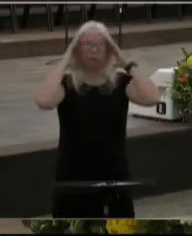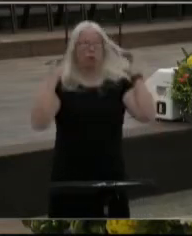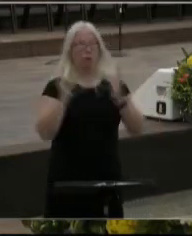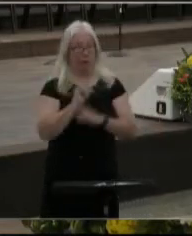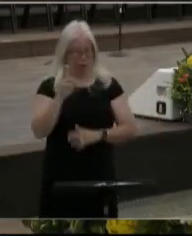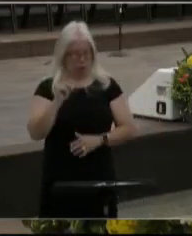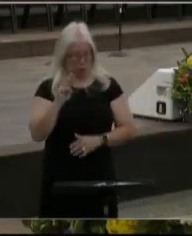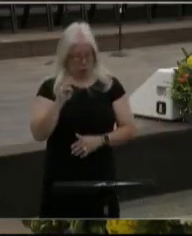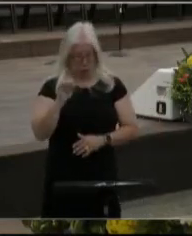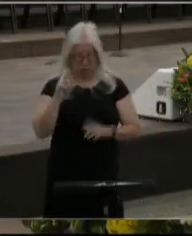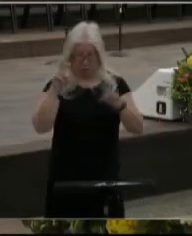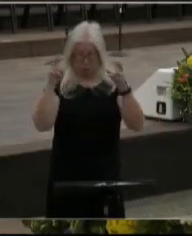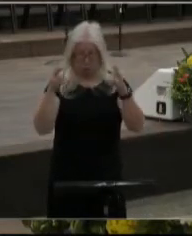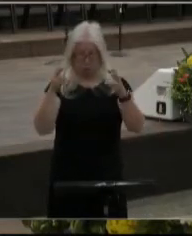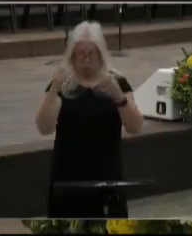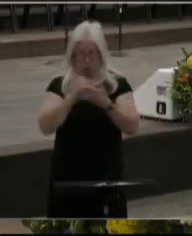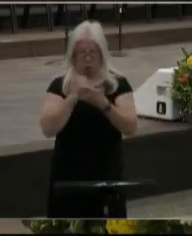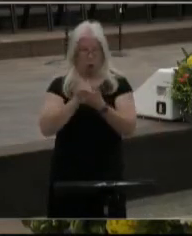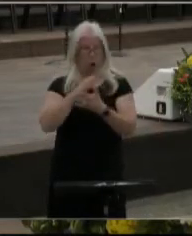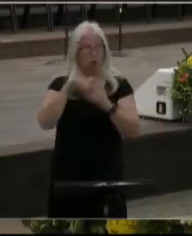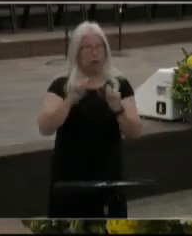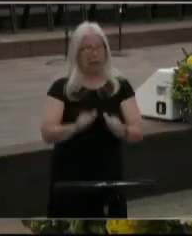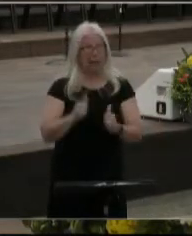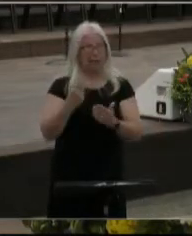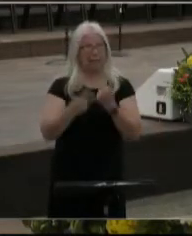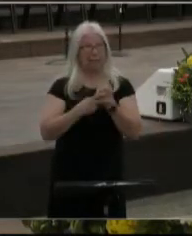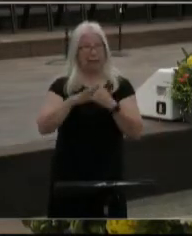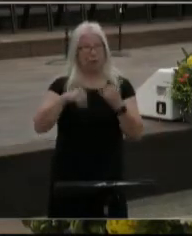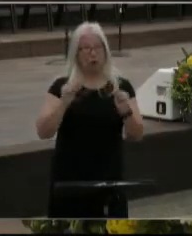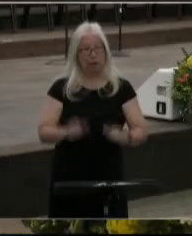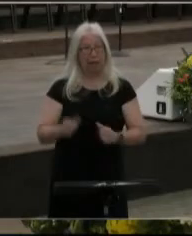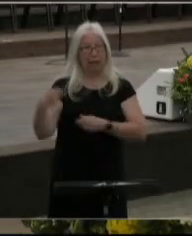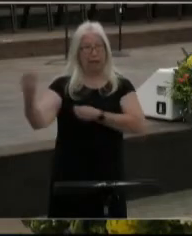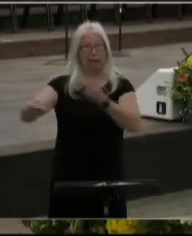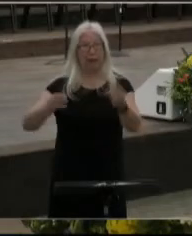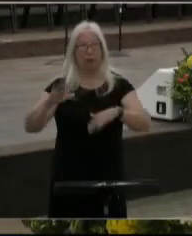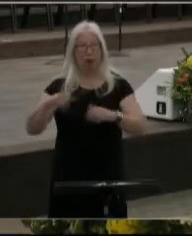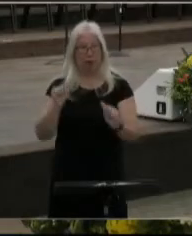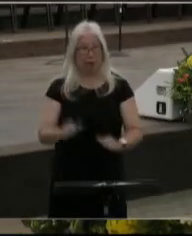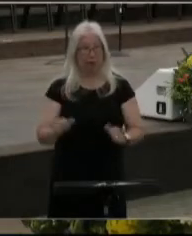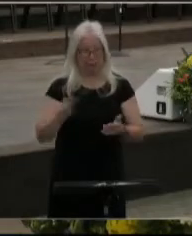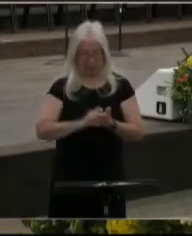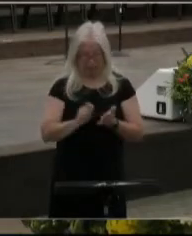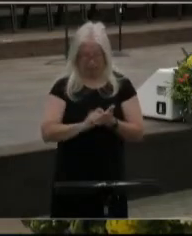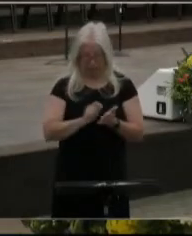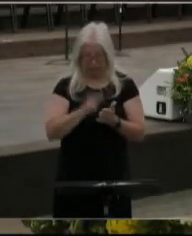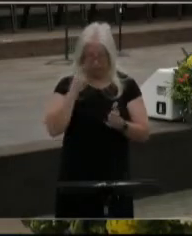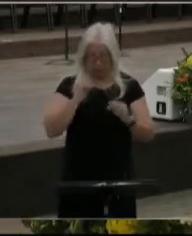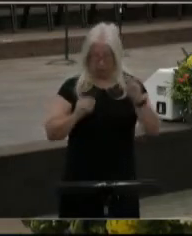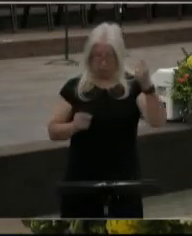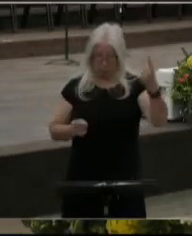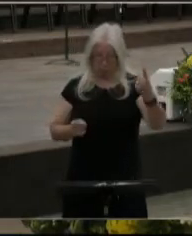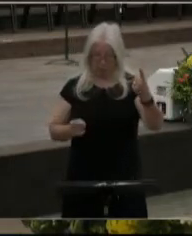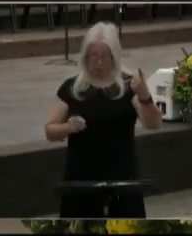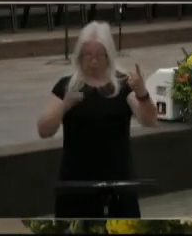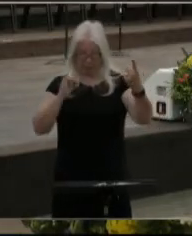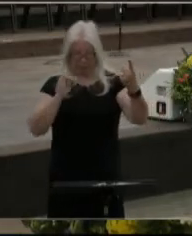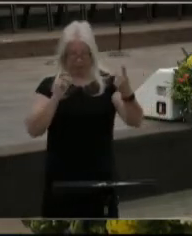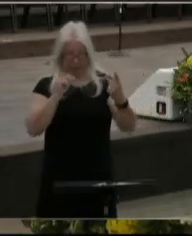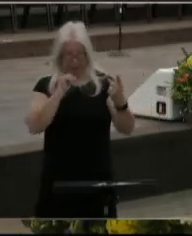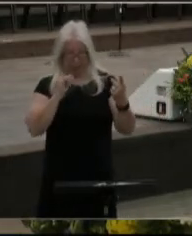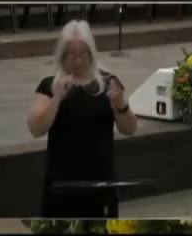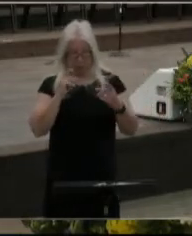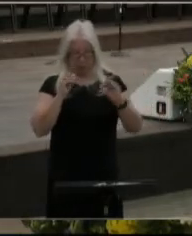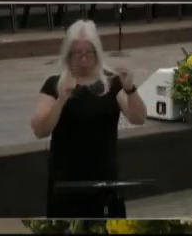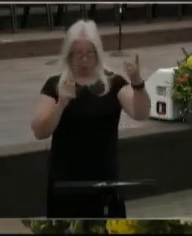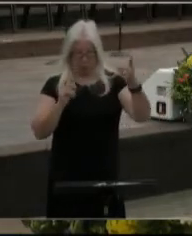back to John Wesley's quote about earn all you can, save all you can, give all you can, and let me fill in some blanks for you. Number one, ready? On your